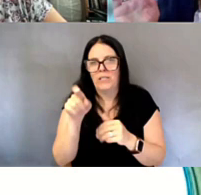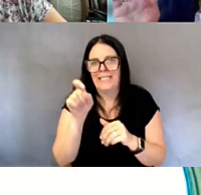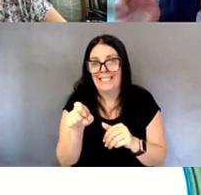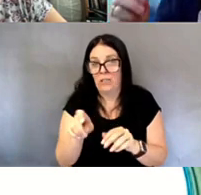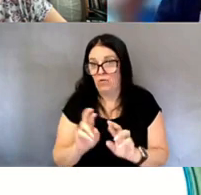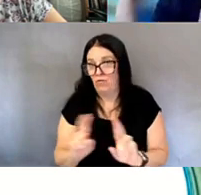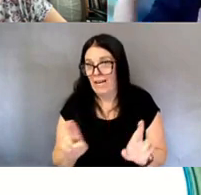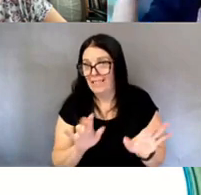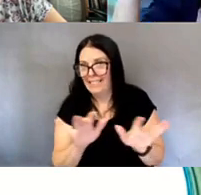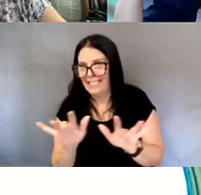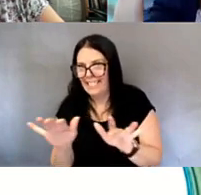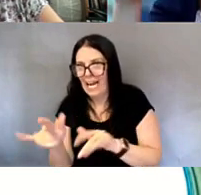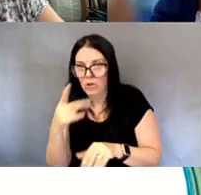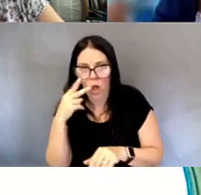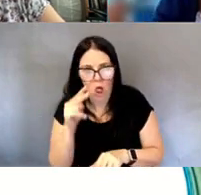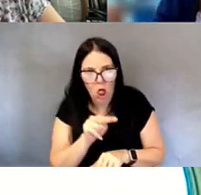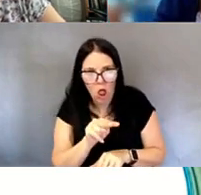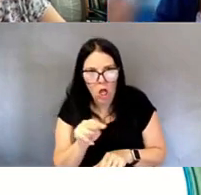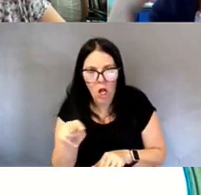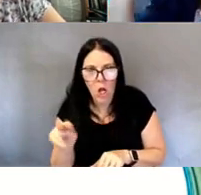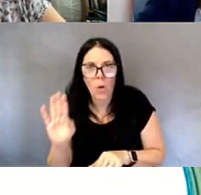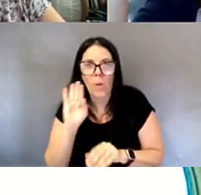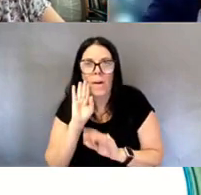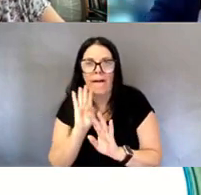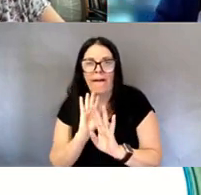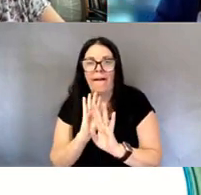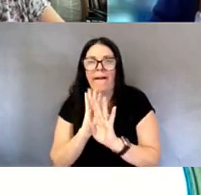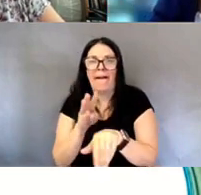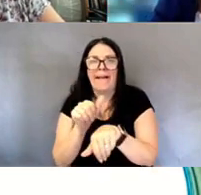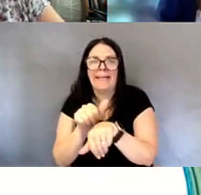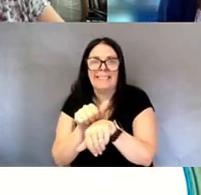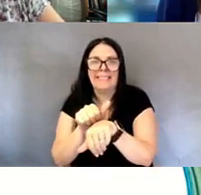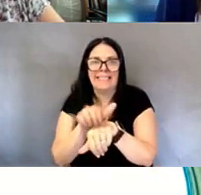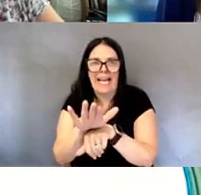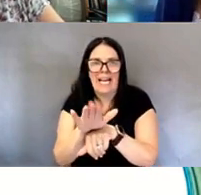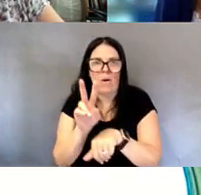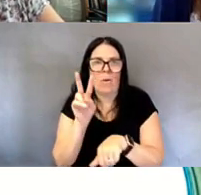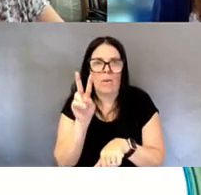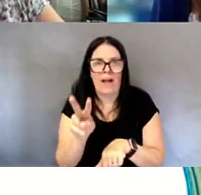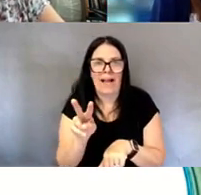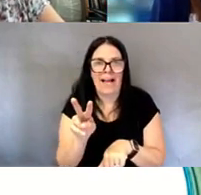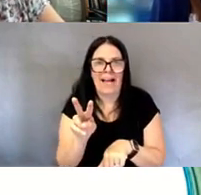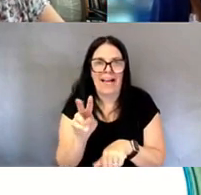It's quite satisfying when it all comes down the cascade.